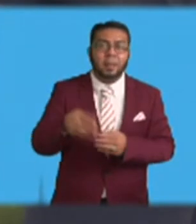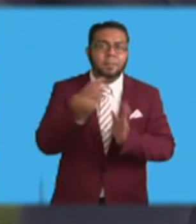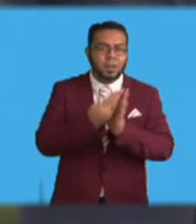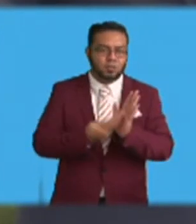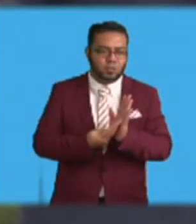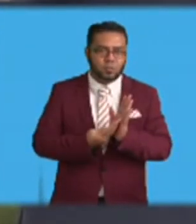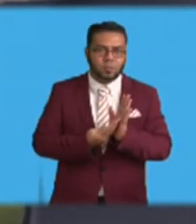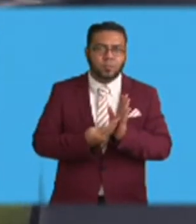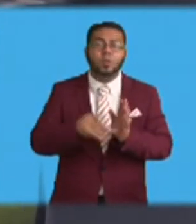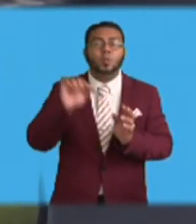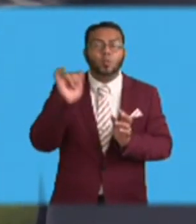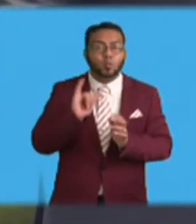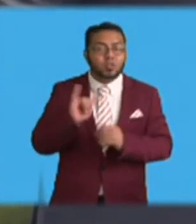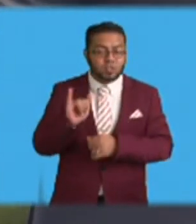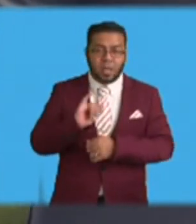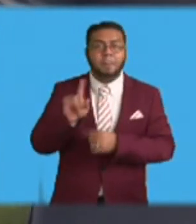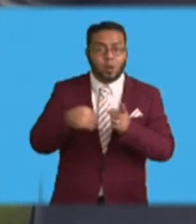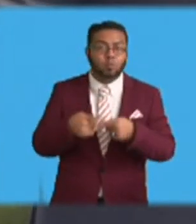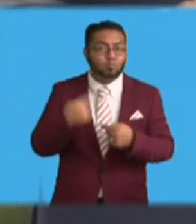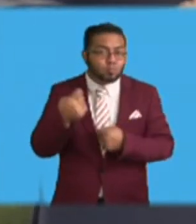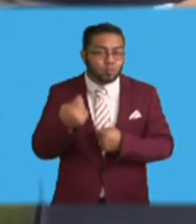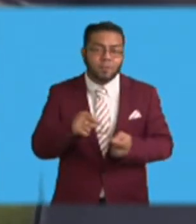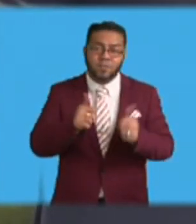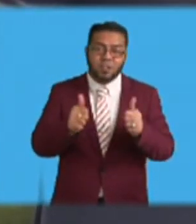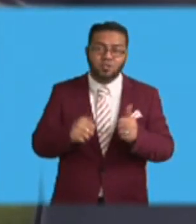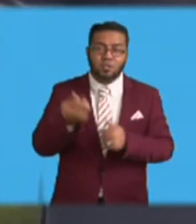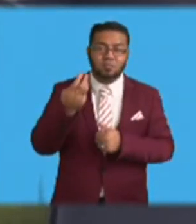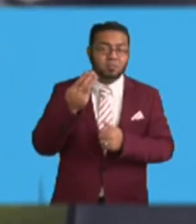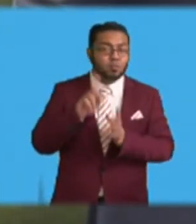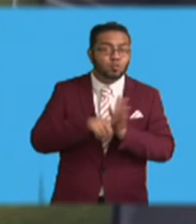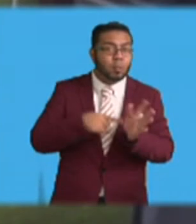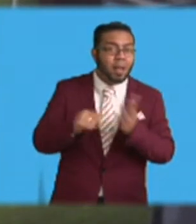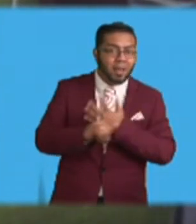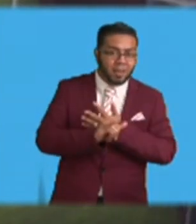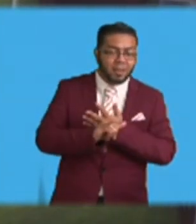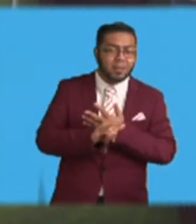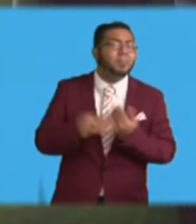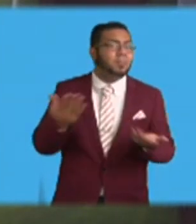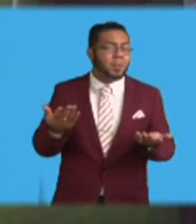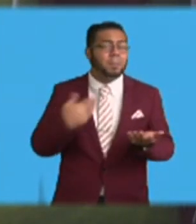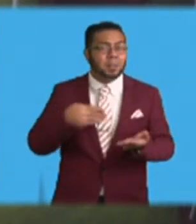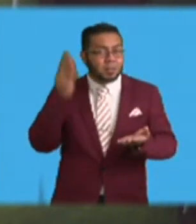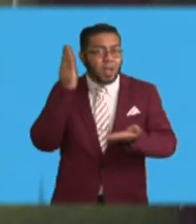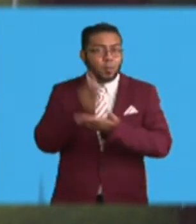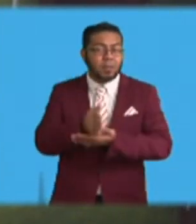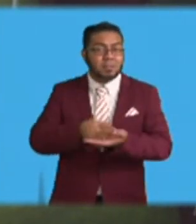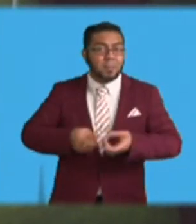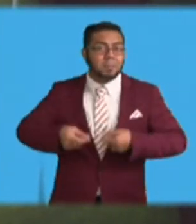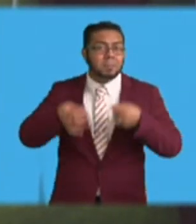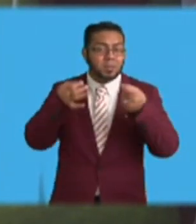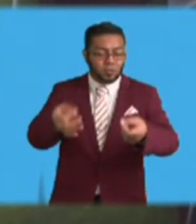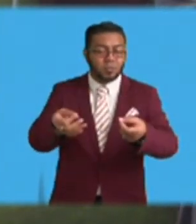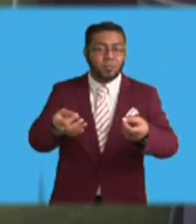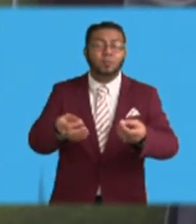highlighted, is about to finish on the 31st of July. But I think it is very important to note, Madam Speaker, that the direct submissions by members of the